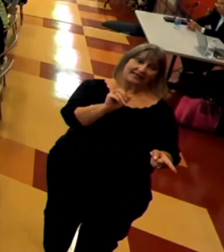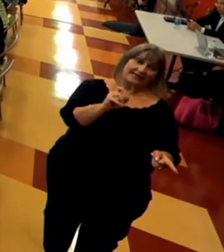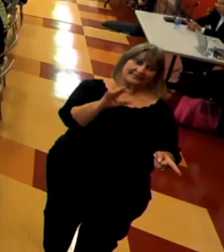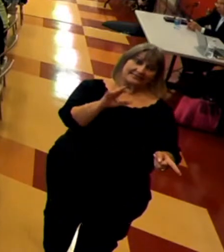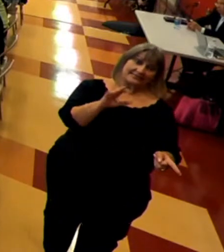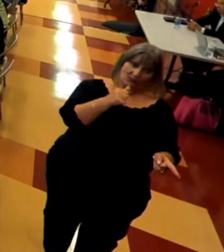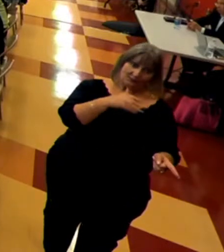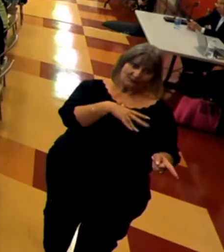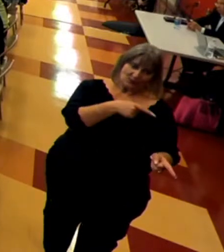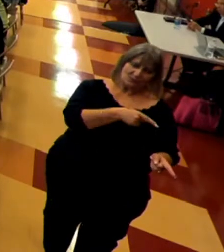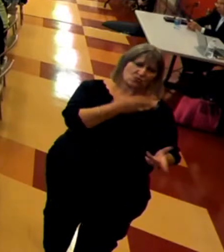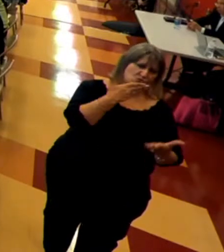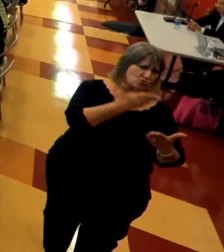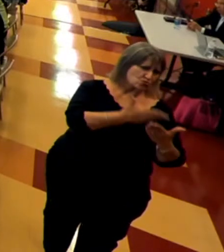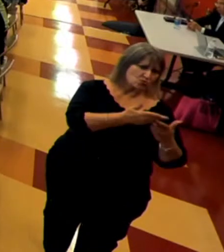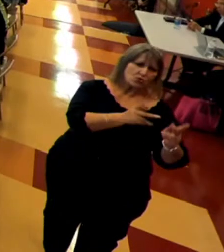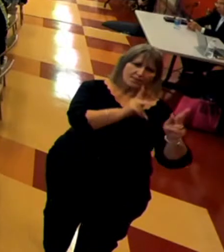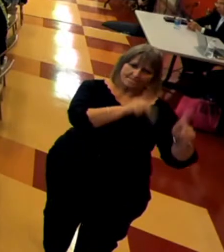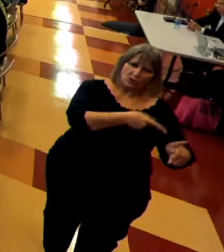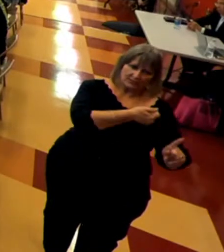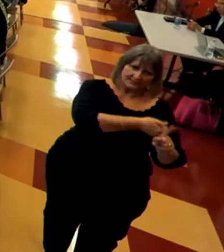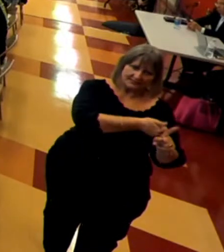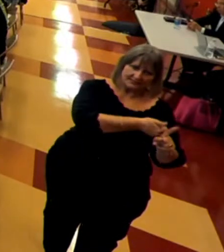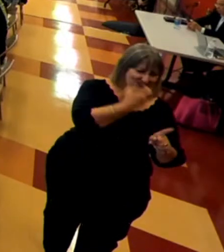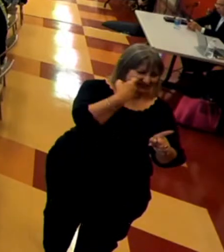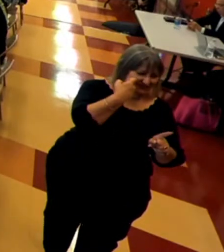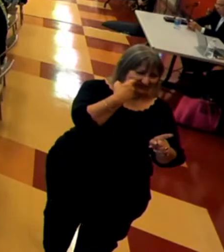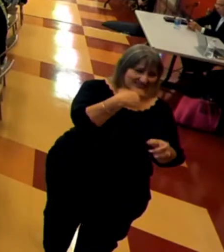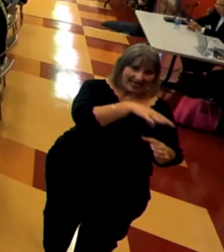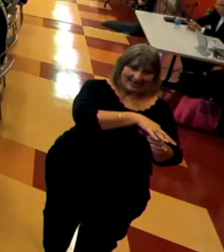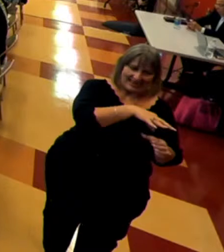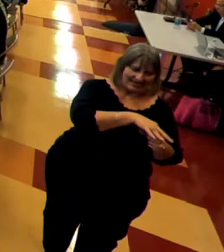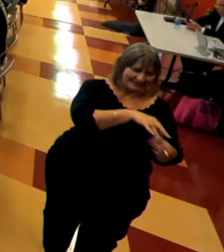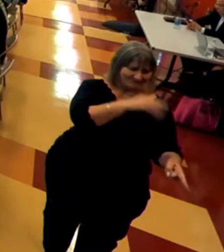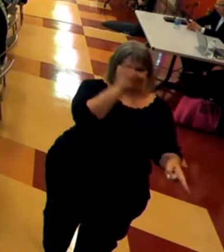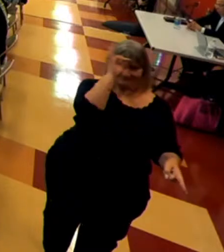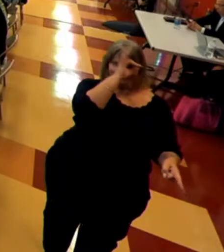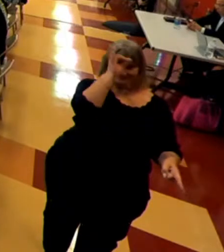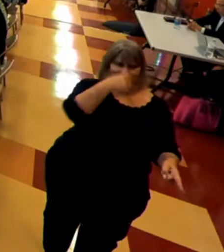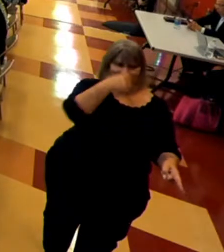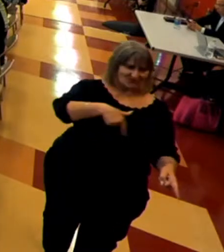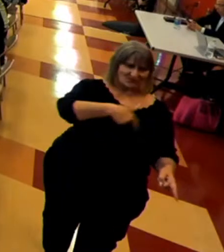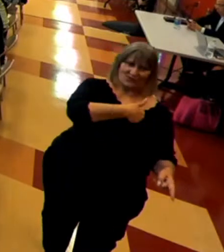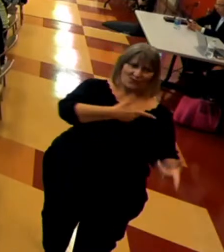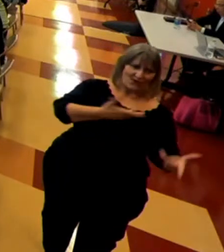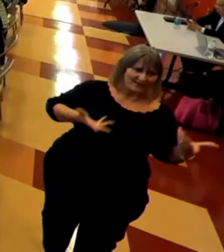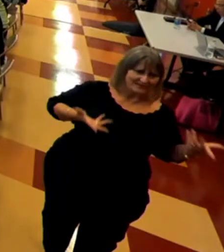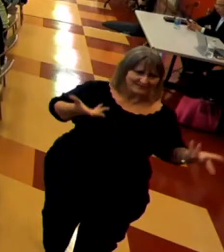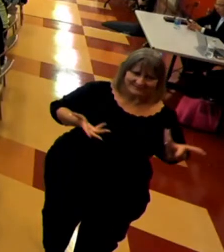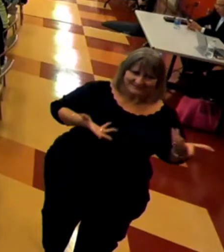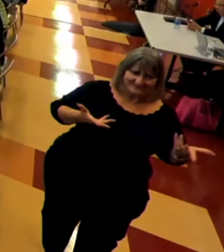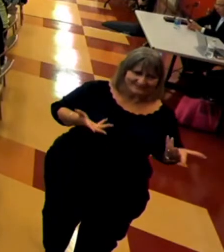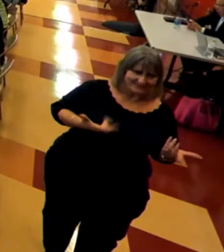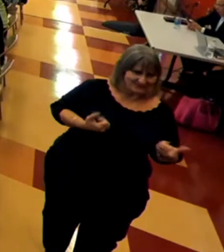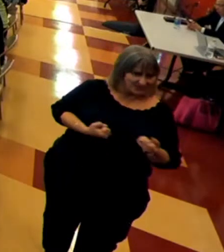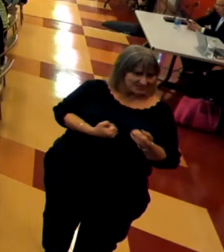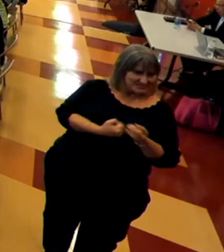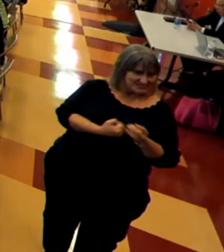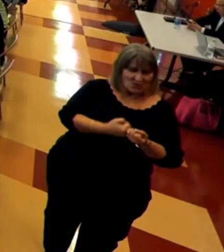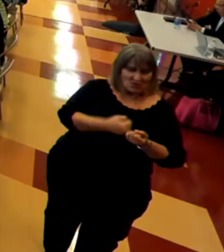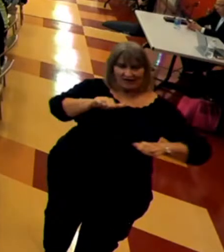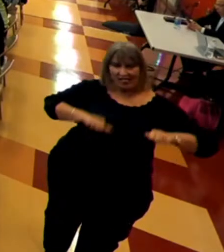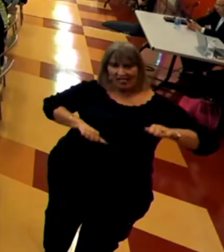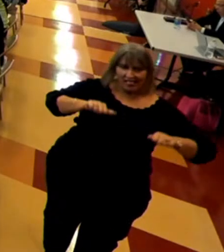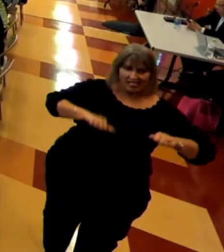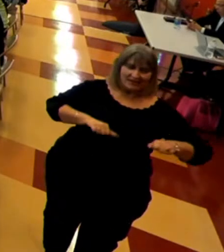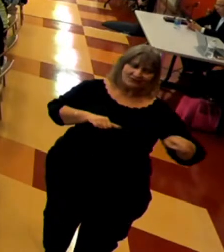tremendous person also. She just got elected, so she doesn't know us from anybody else. And I understand that she